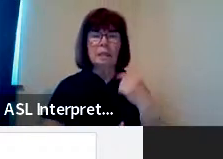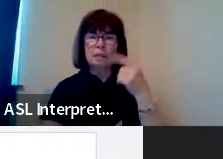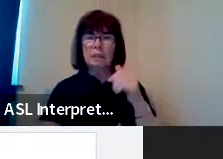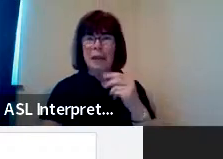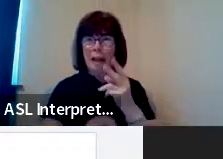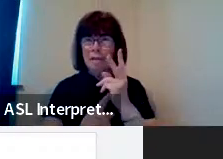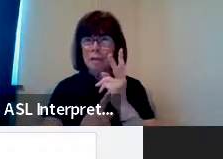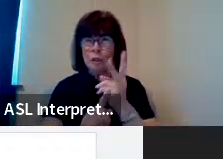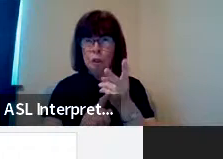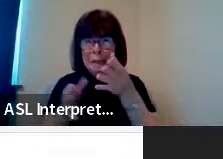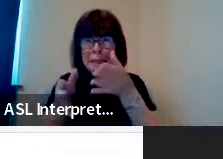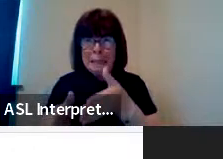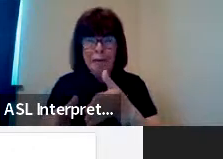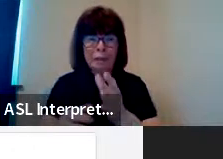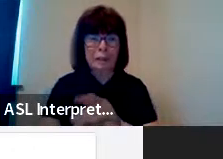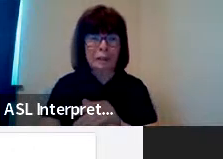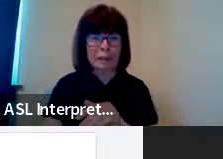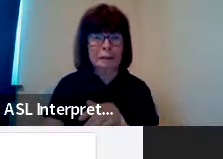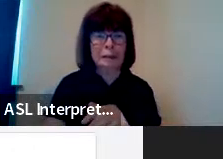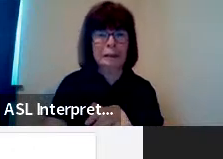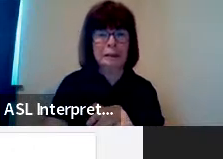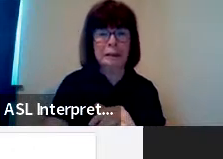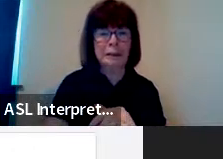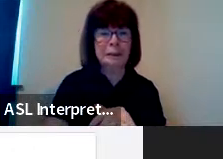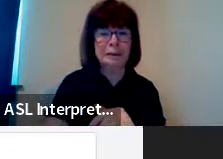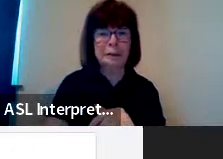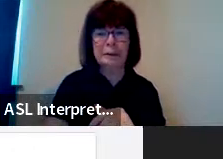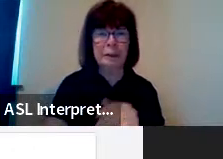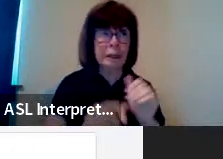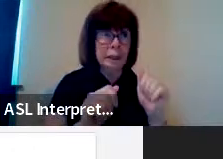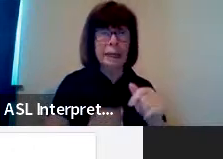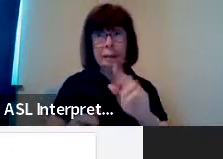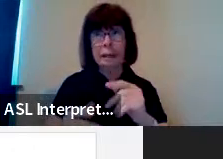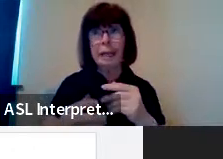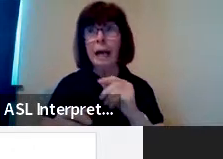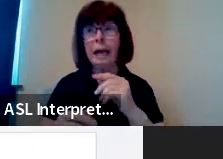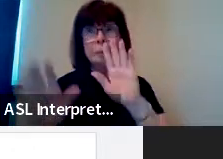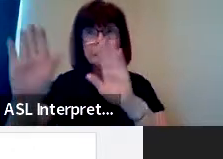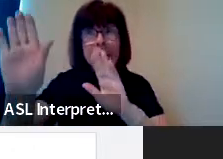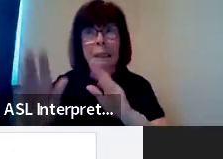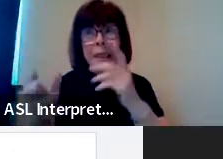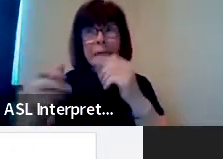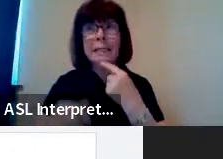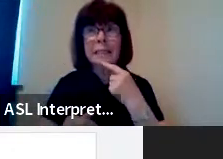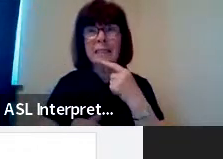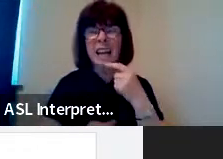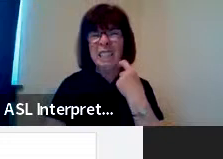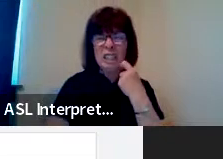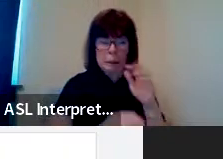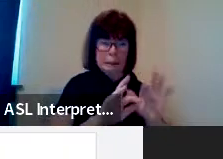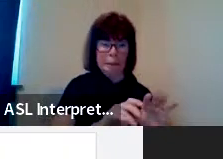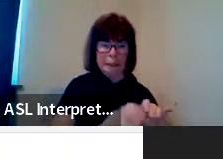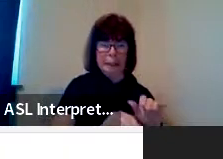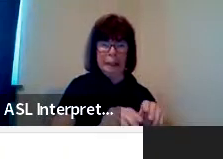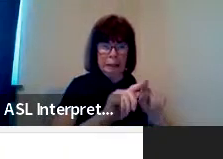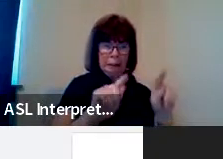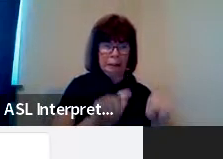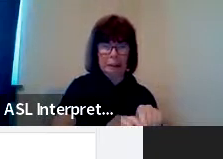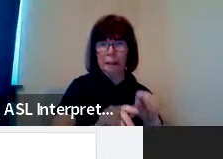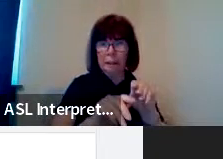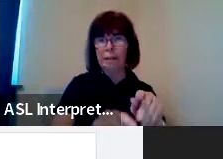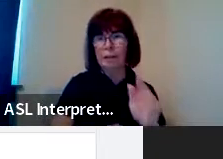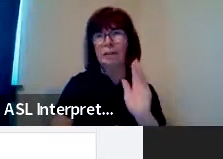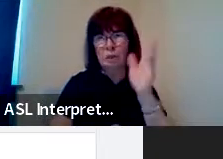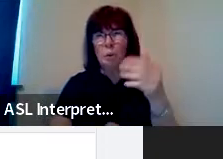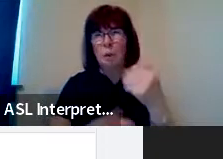minutes left. Can I just say something on that last board? I just typed it in the sticky note just because that way I guess you'll